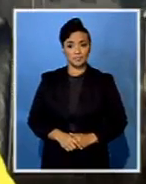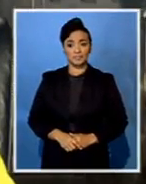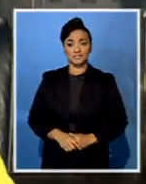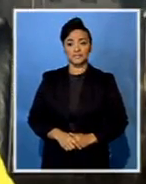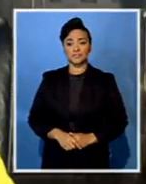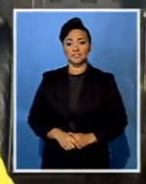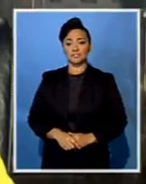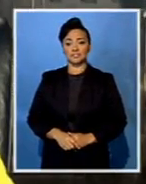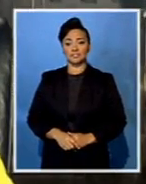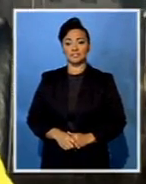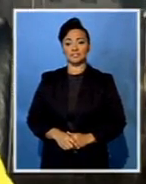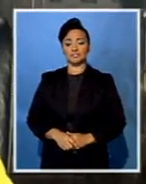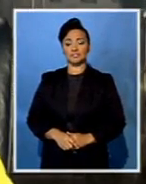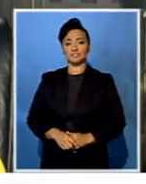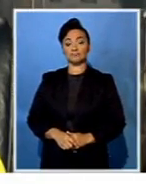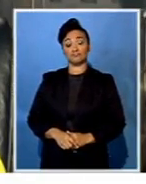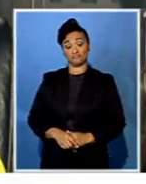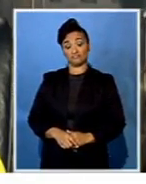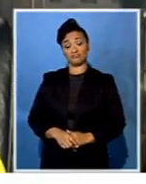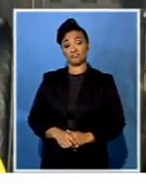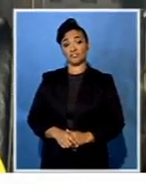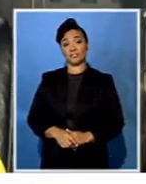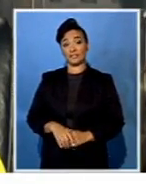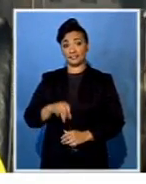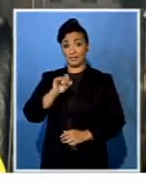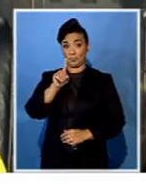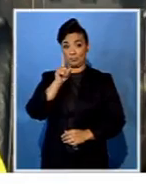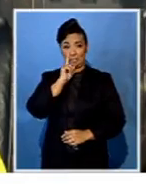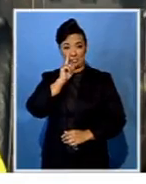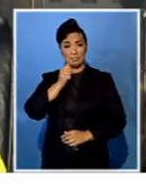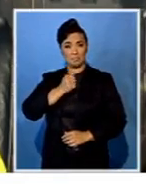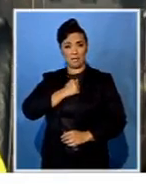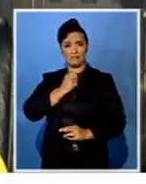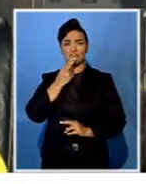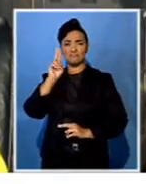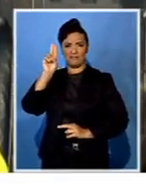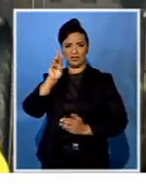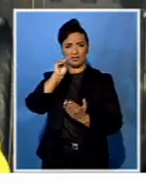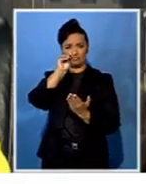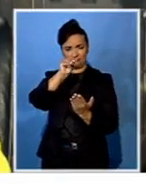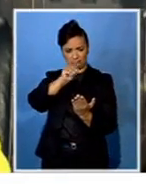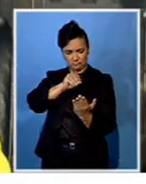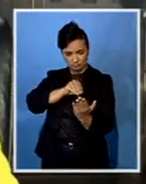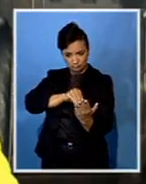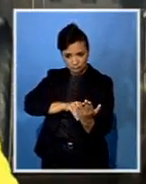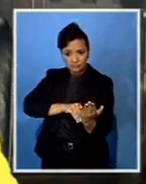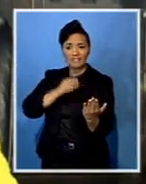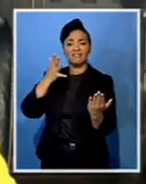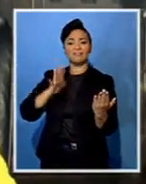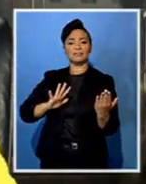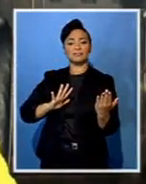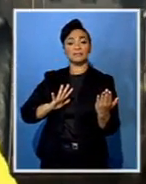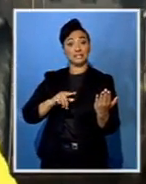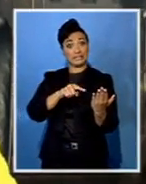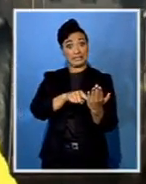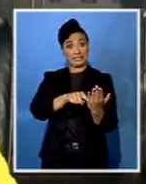I think if you check my affidavit, I've explained how I came about